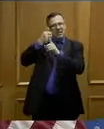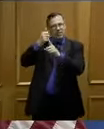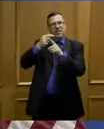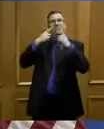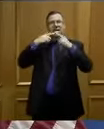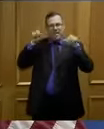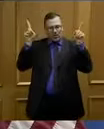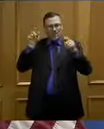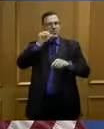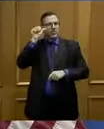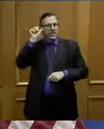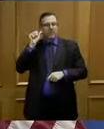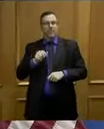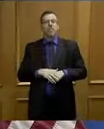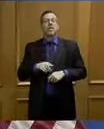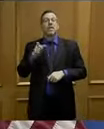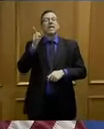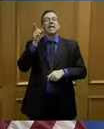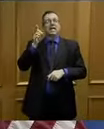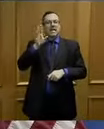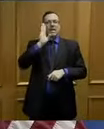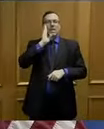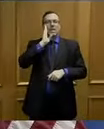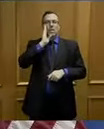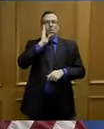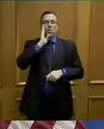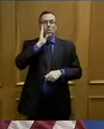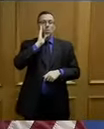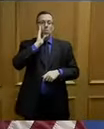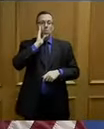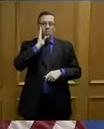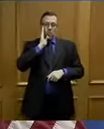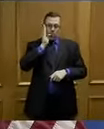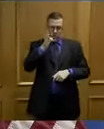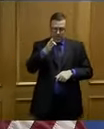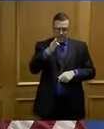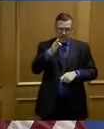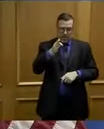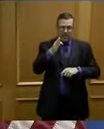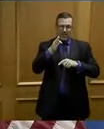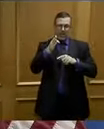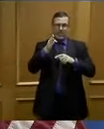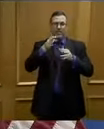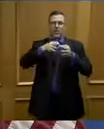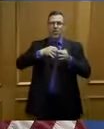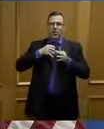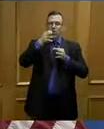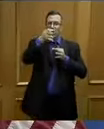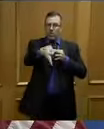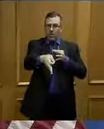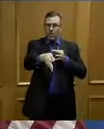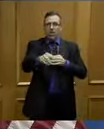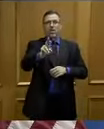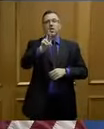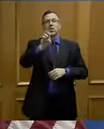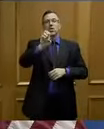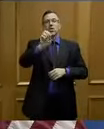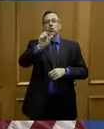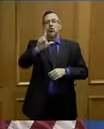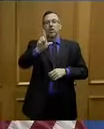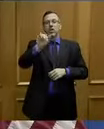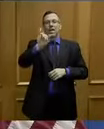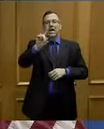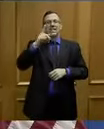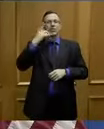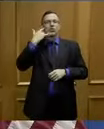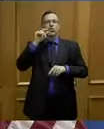to extend the date for at which Americans had to have a real ID. And because of that, we